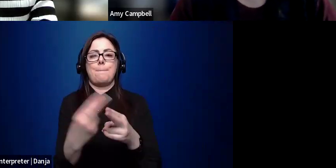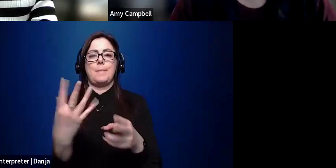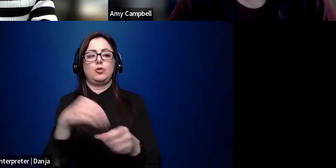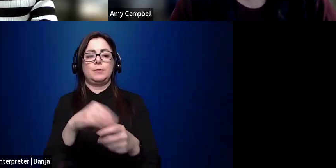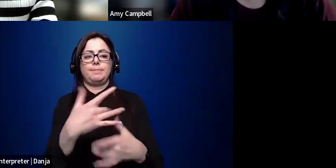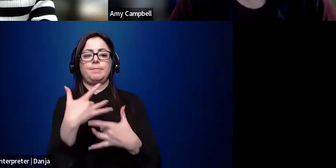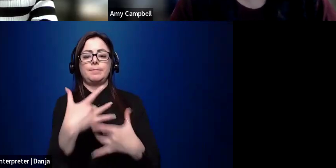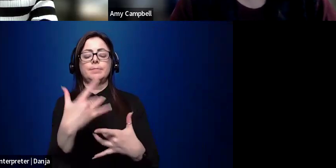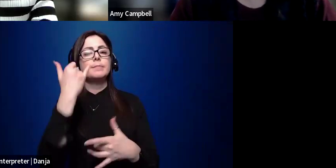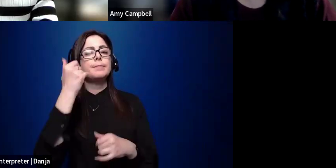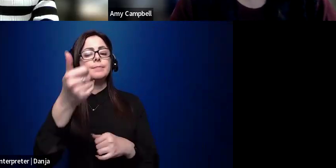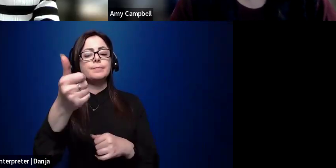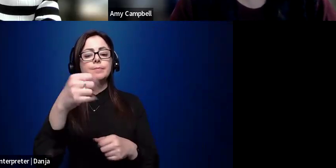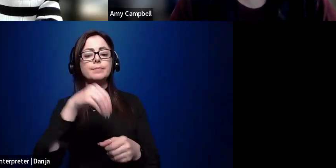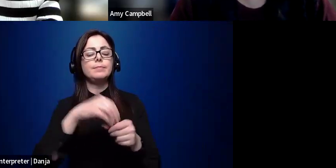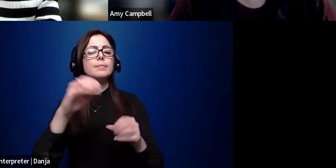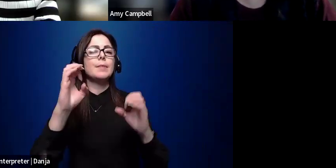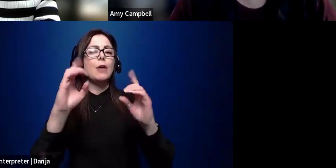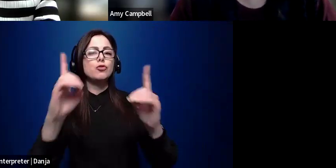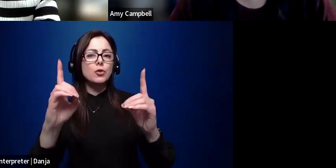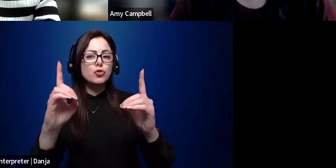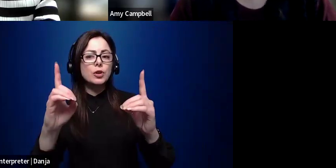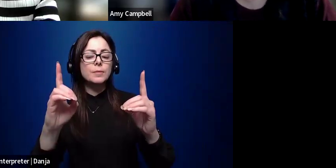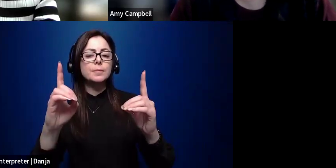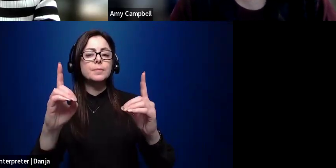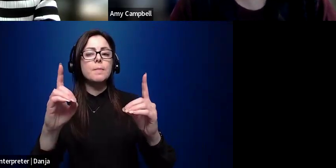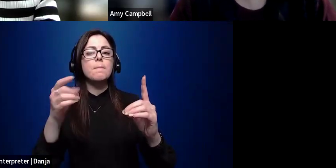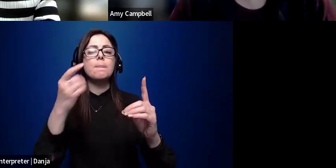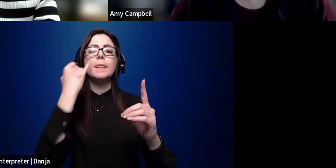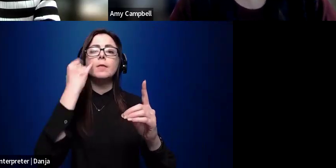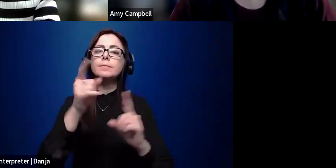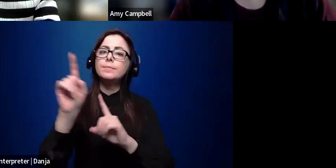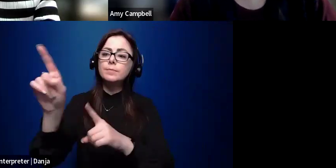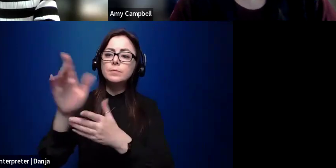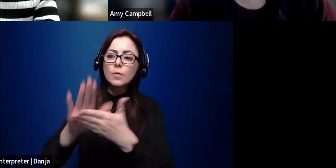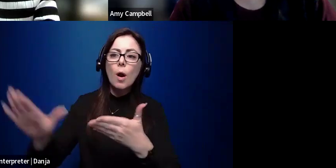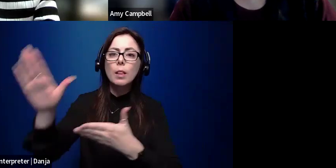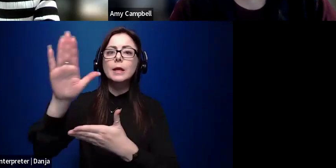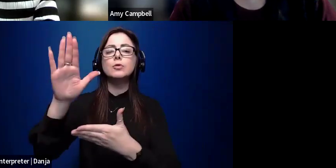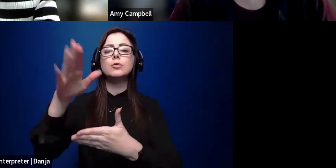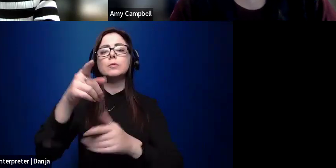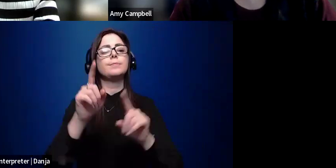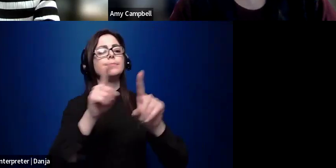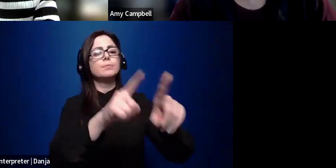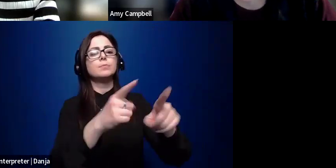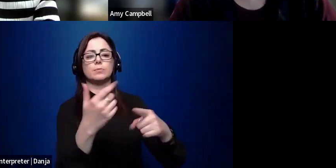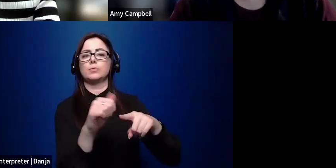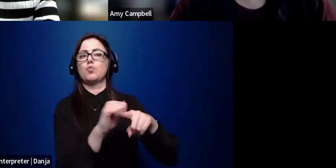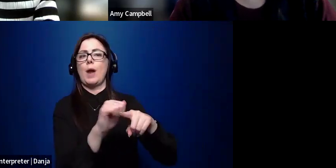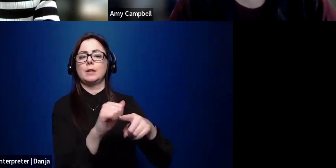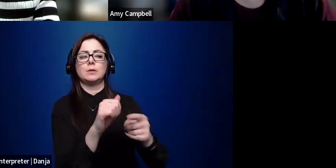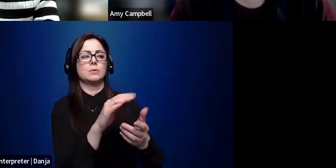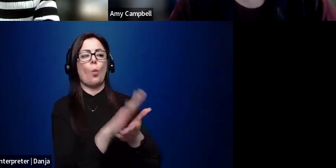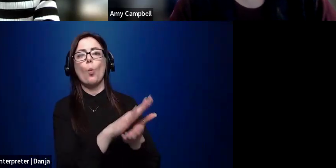you're in education, if you're doing, if you're going to college, or you're going to a training school to learn a